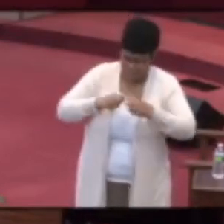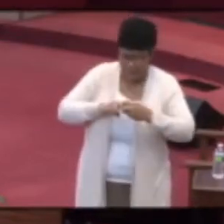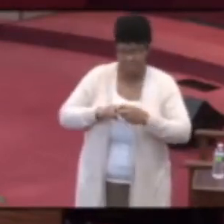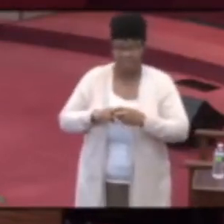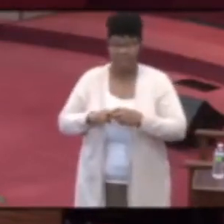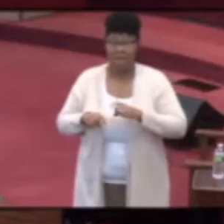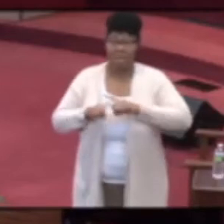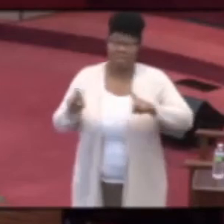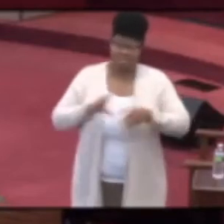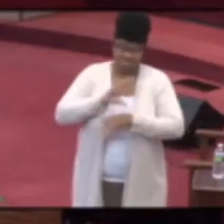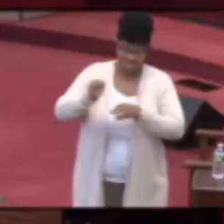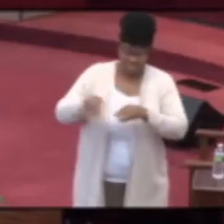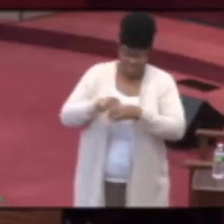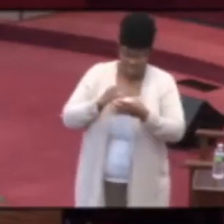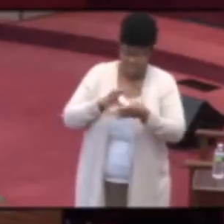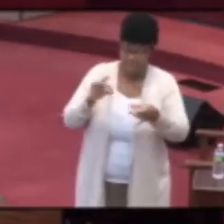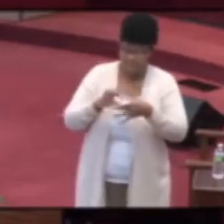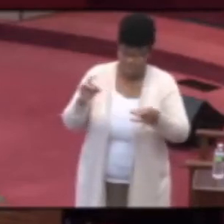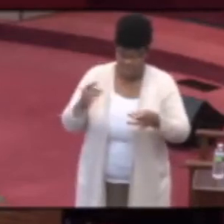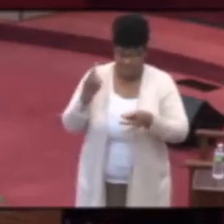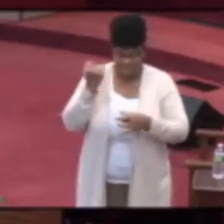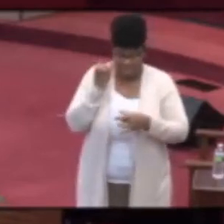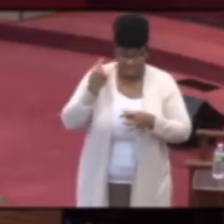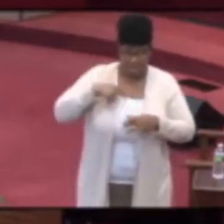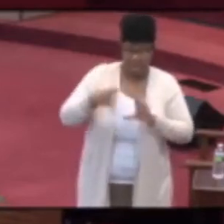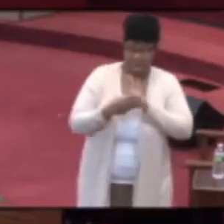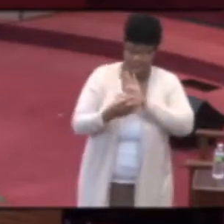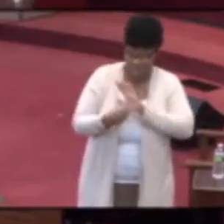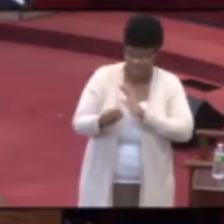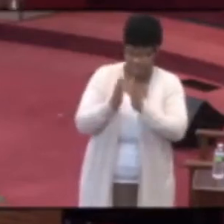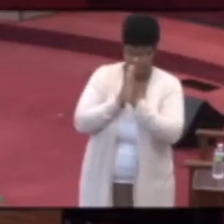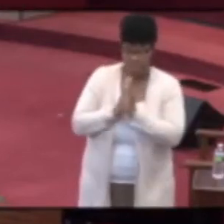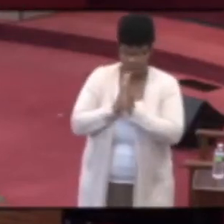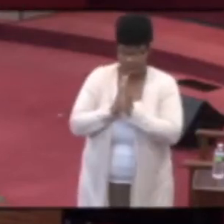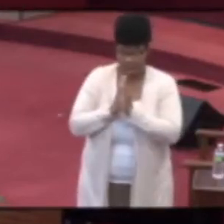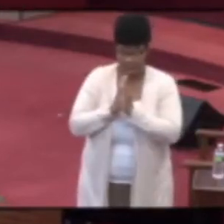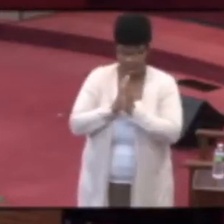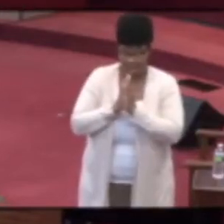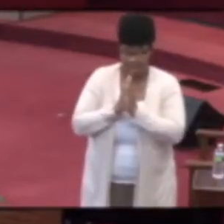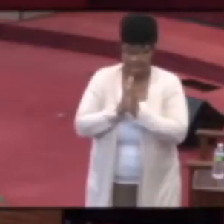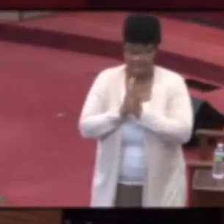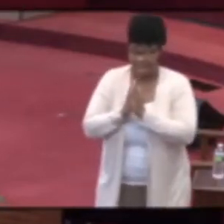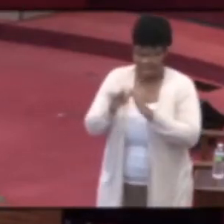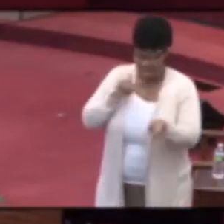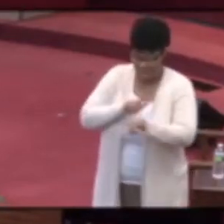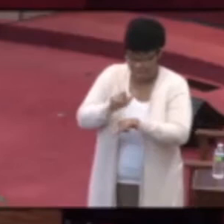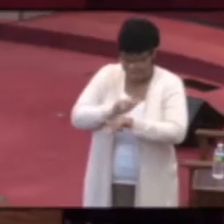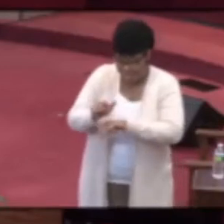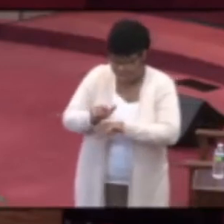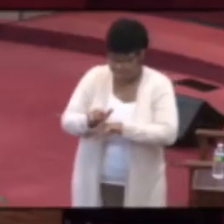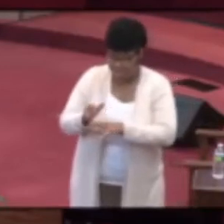image of the text, sometimes you can pray and Judas still jumps on your team.